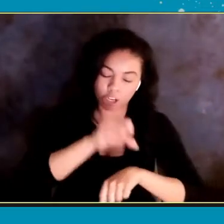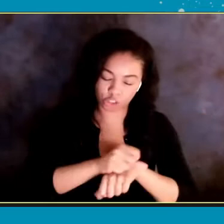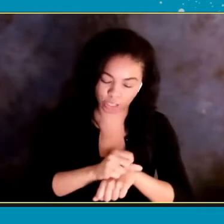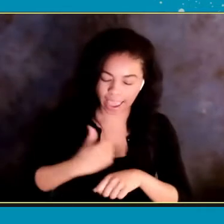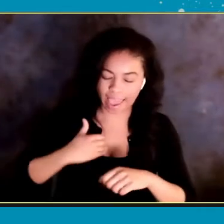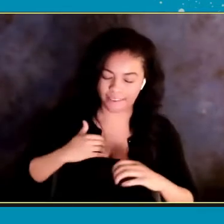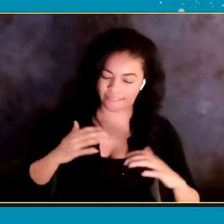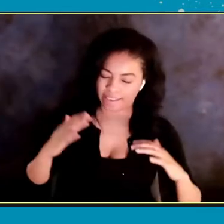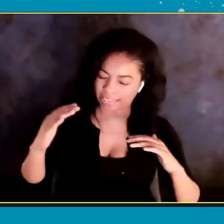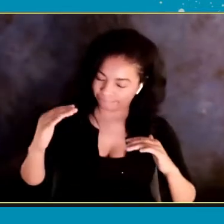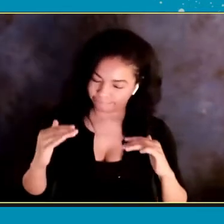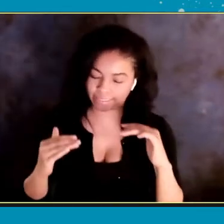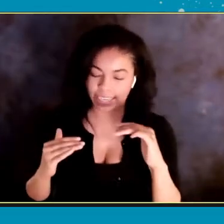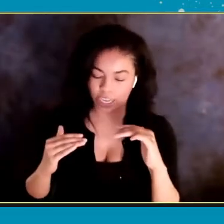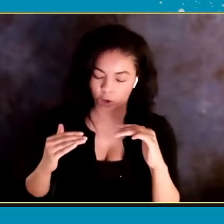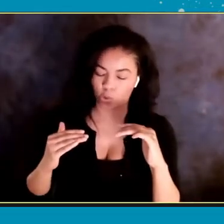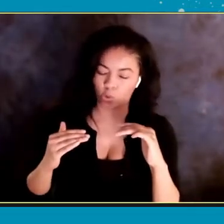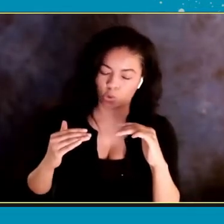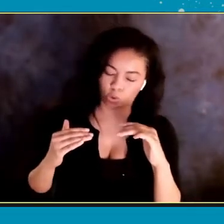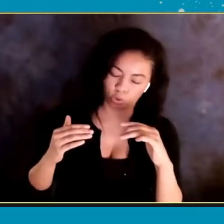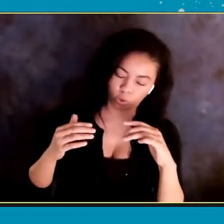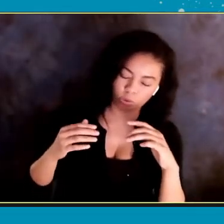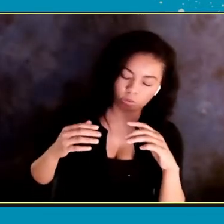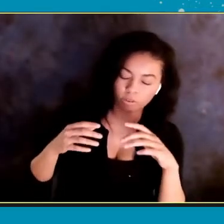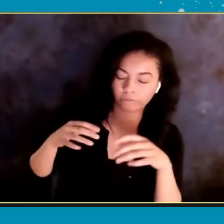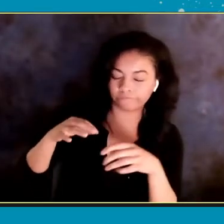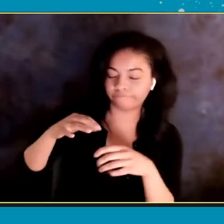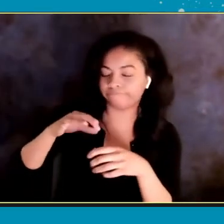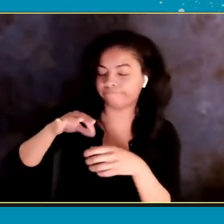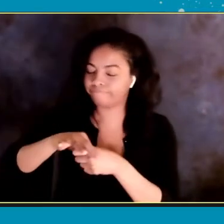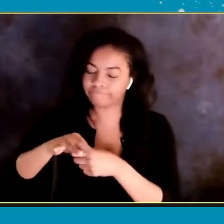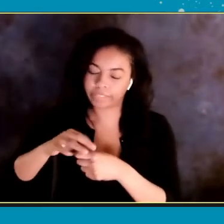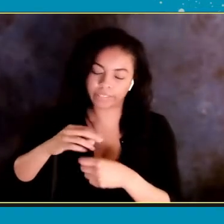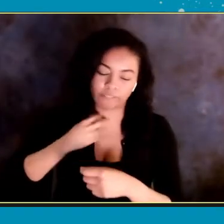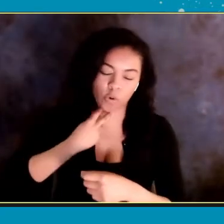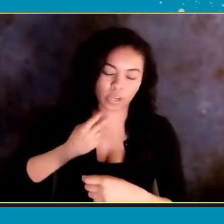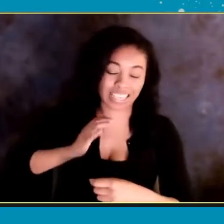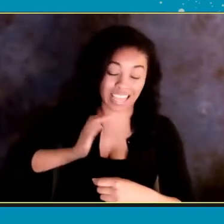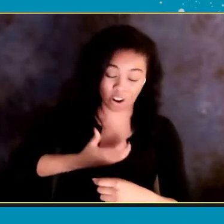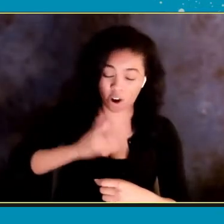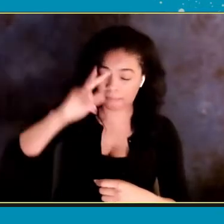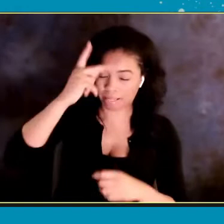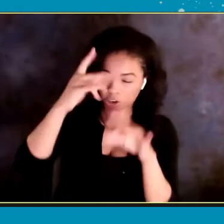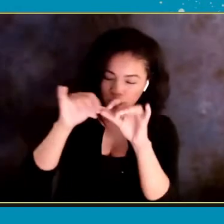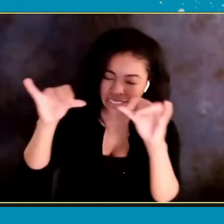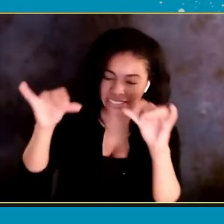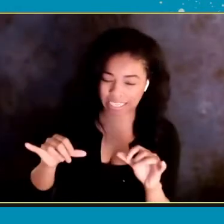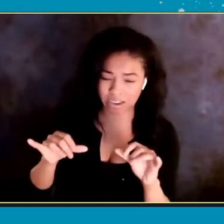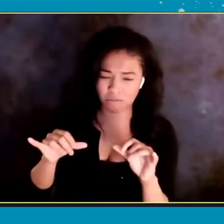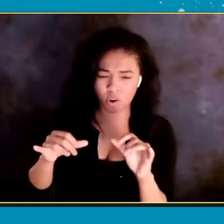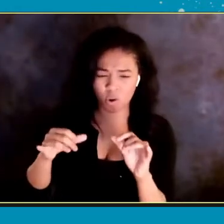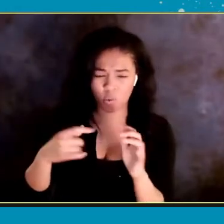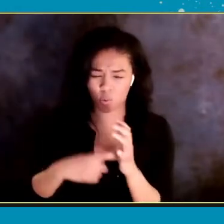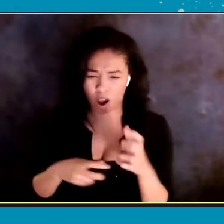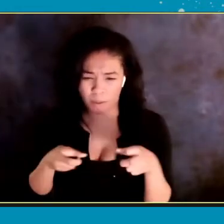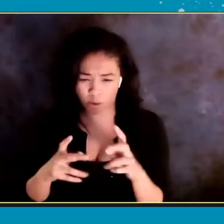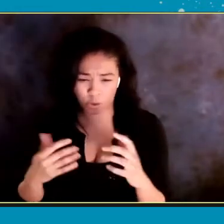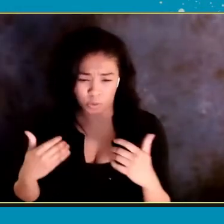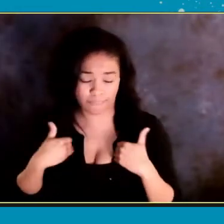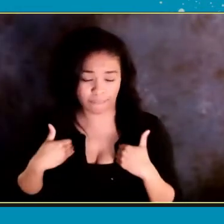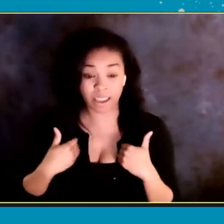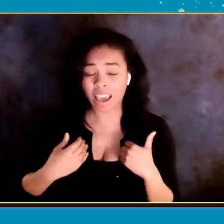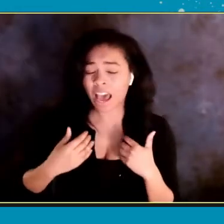voice in our political system. Just imagine if we didn't have to fight and we didn't have to scrap. If